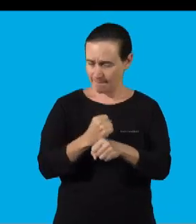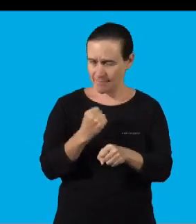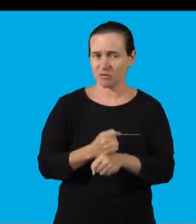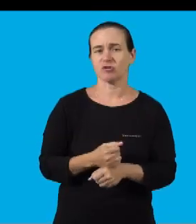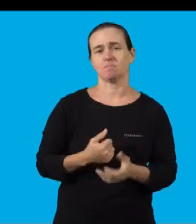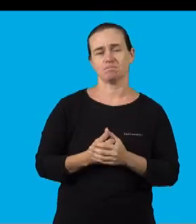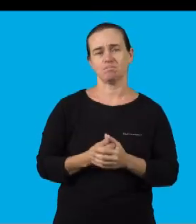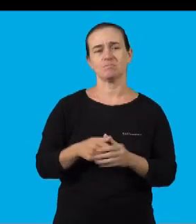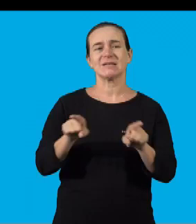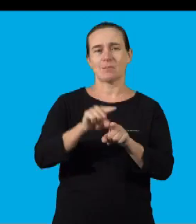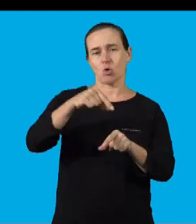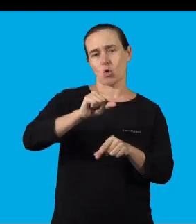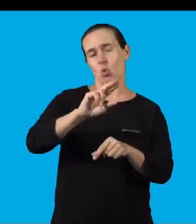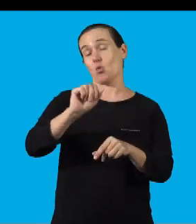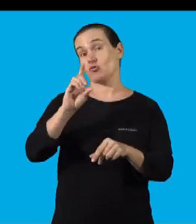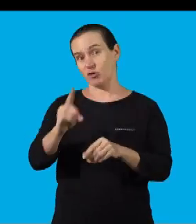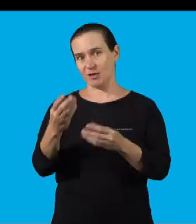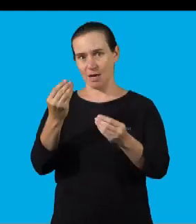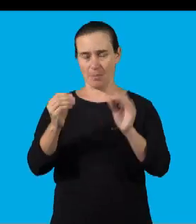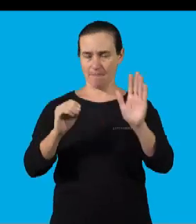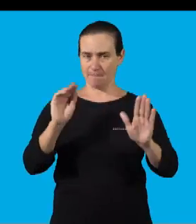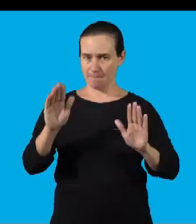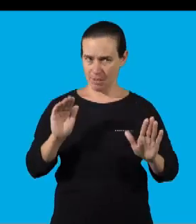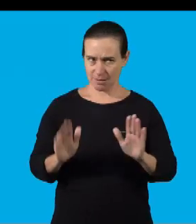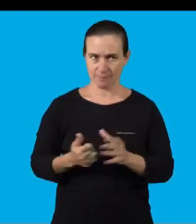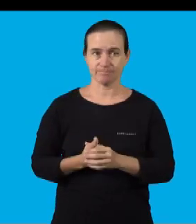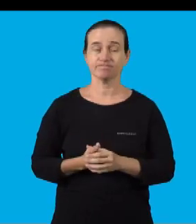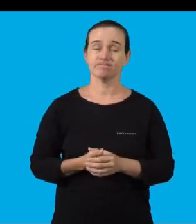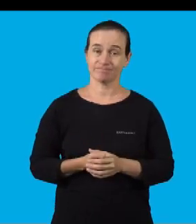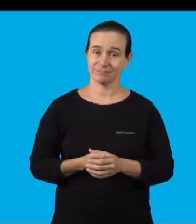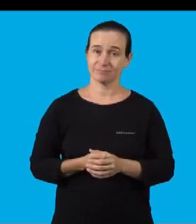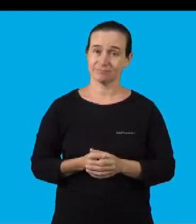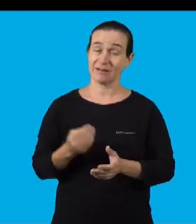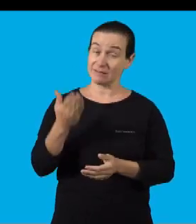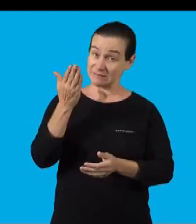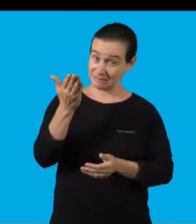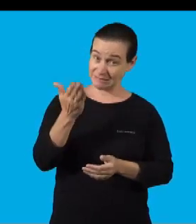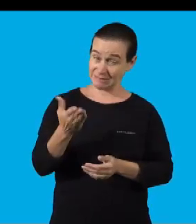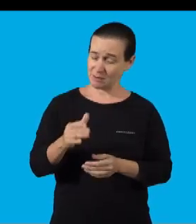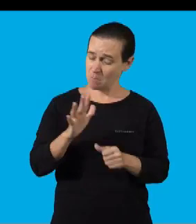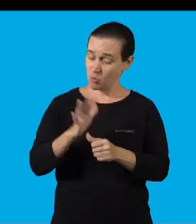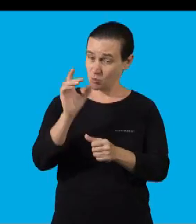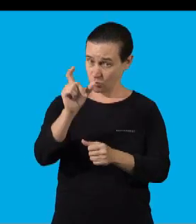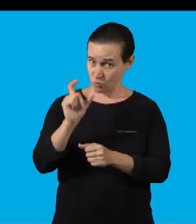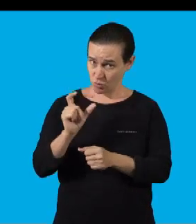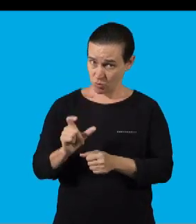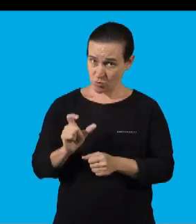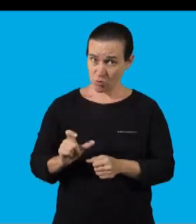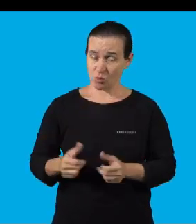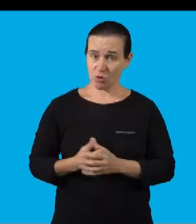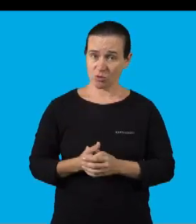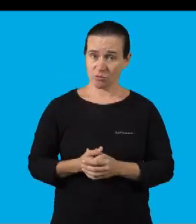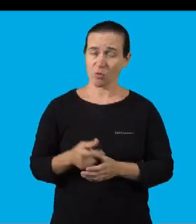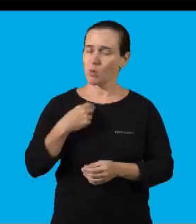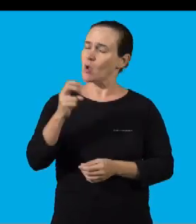geometric sequences, and also the quadratic number patterns. Then do not forget those keywords